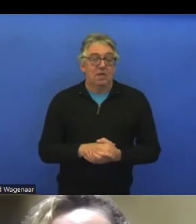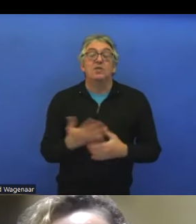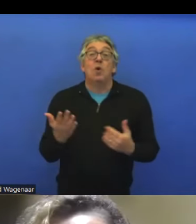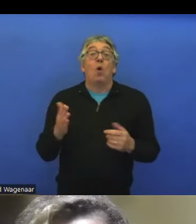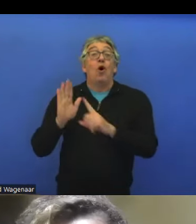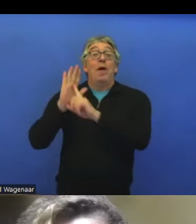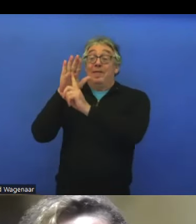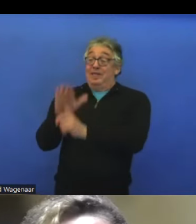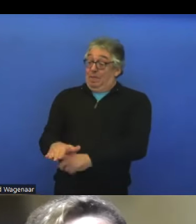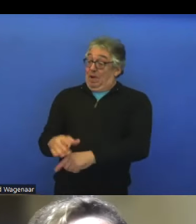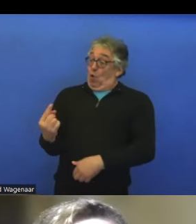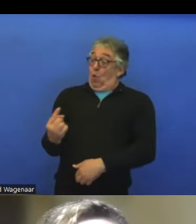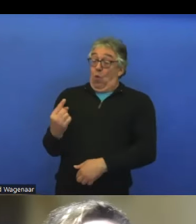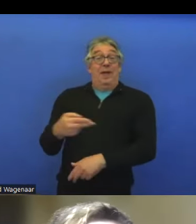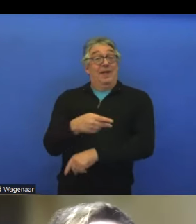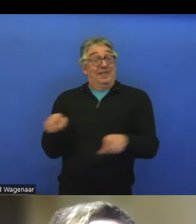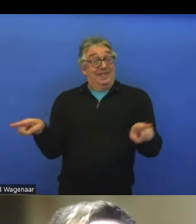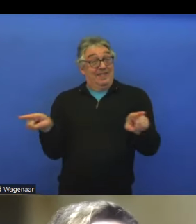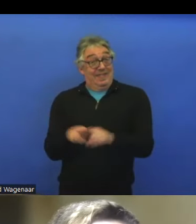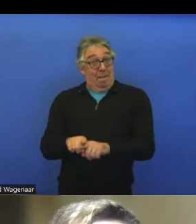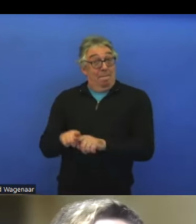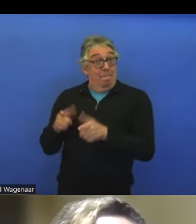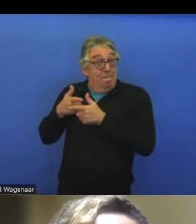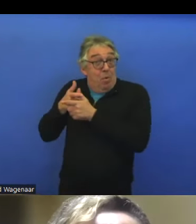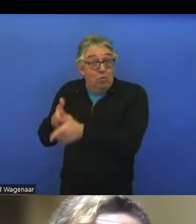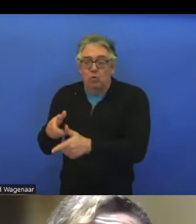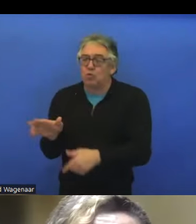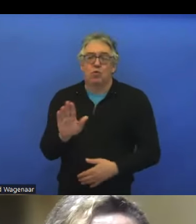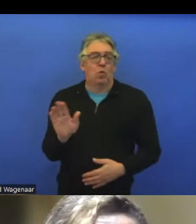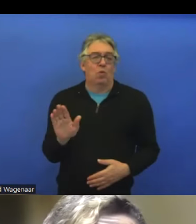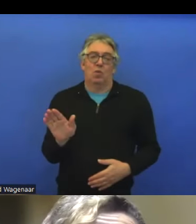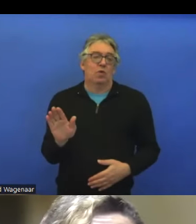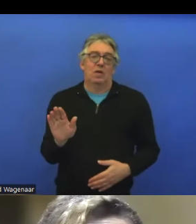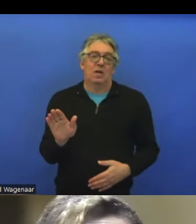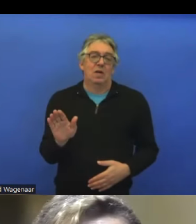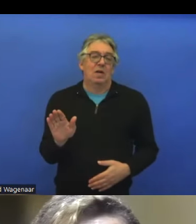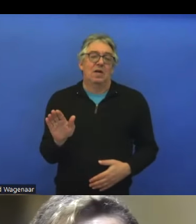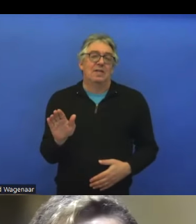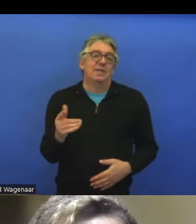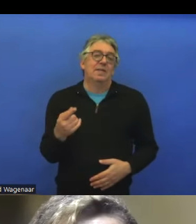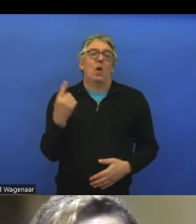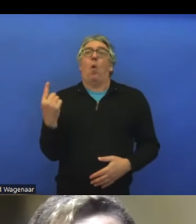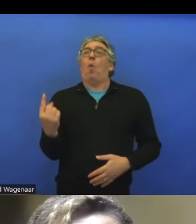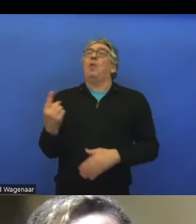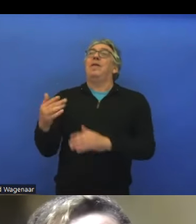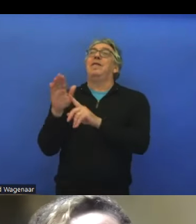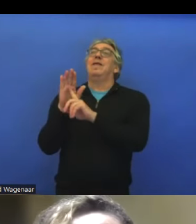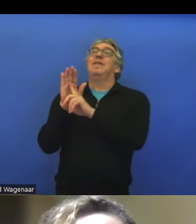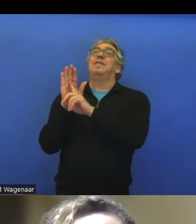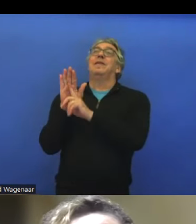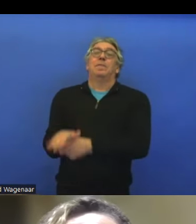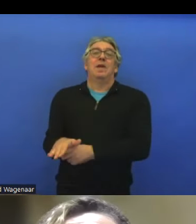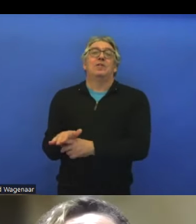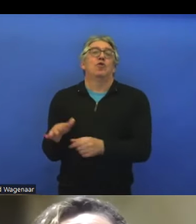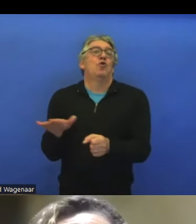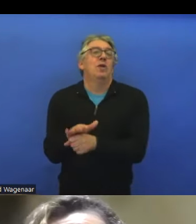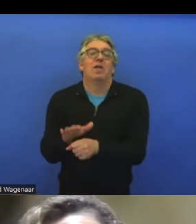facing persecution. It has to be, the threshold has to be a little bit higher, as I mentioned a bit earlier.